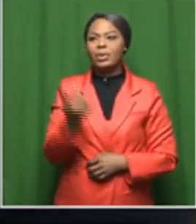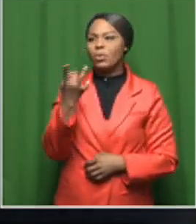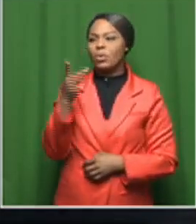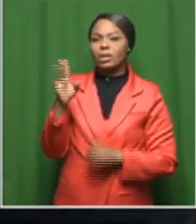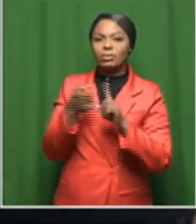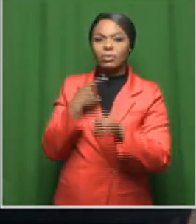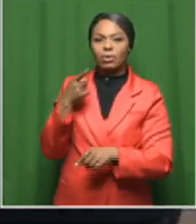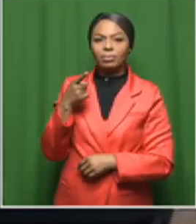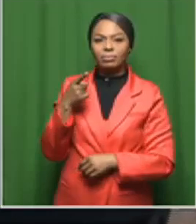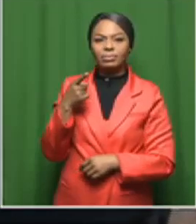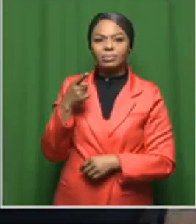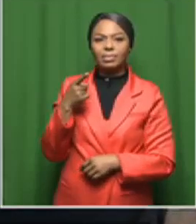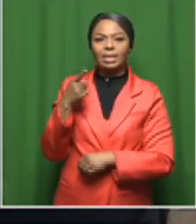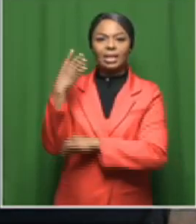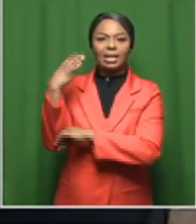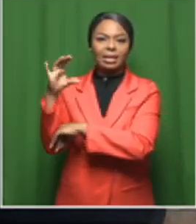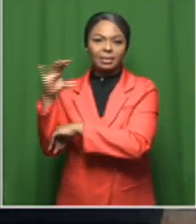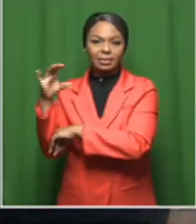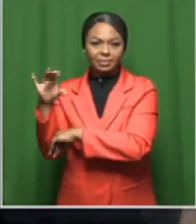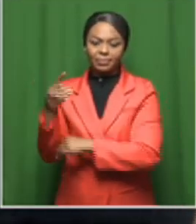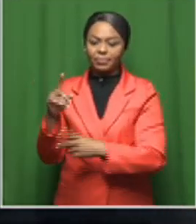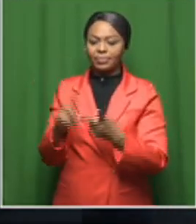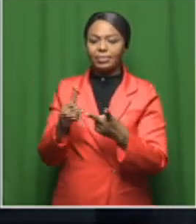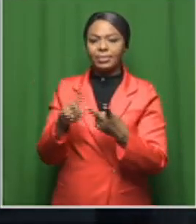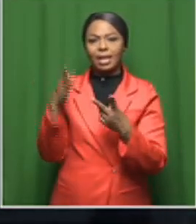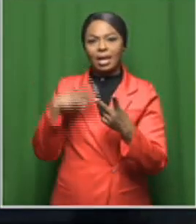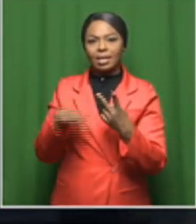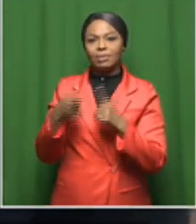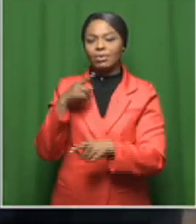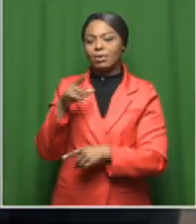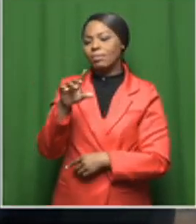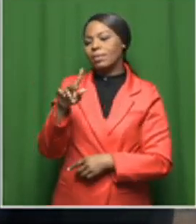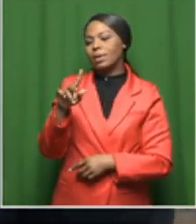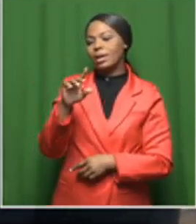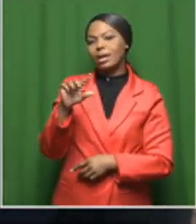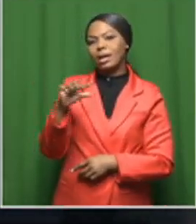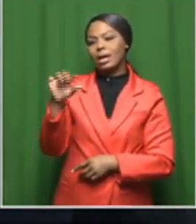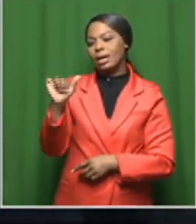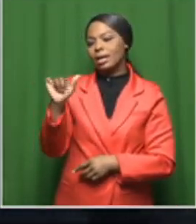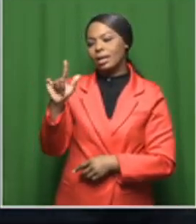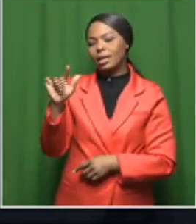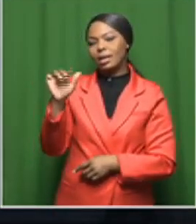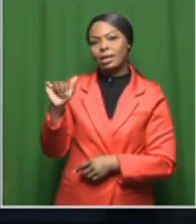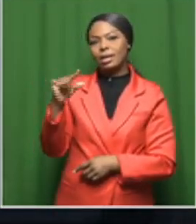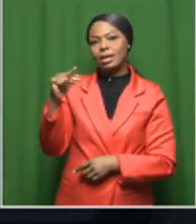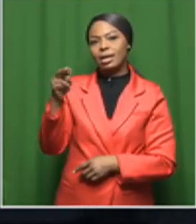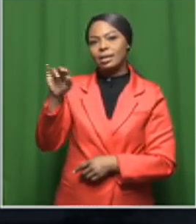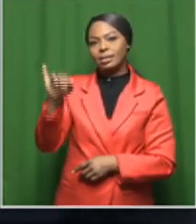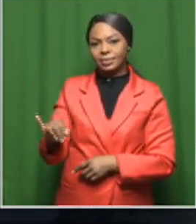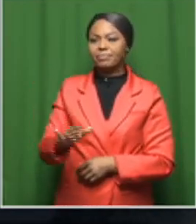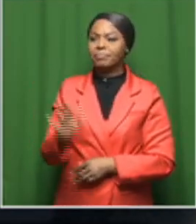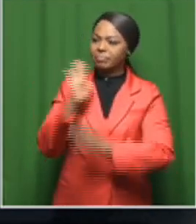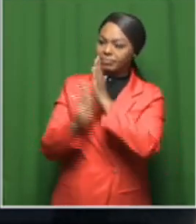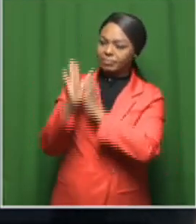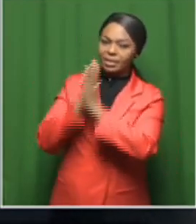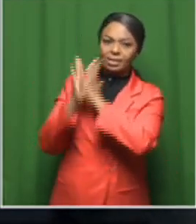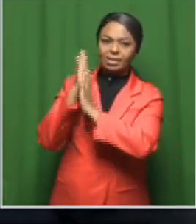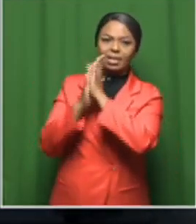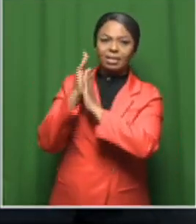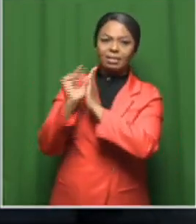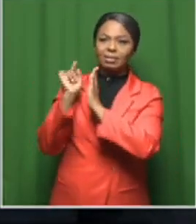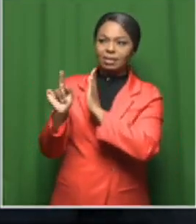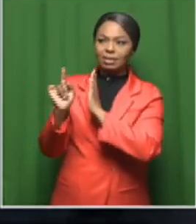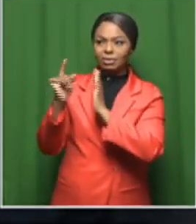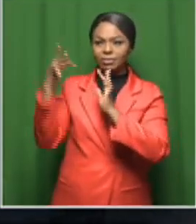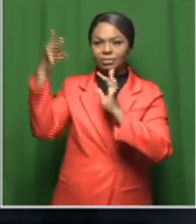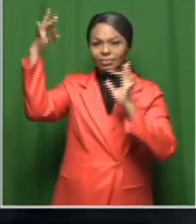other guide was from the Khalakhadi, and the two of them were telling us stories and the history of the stargazing with the